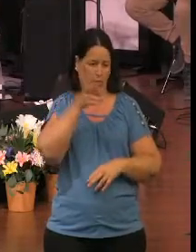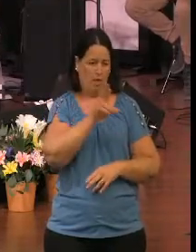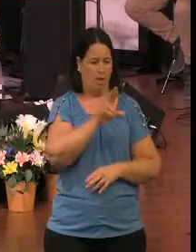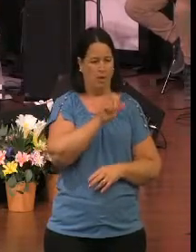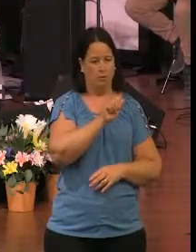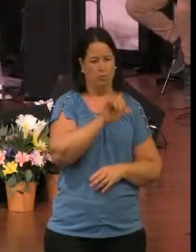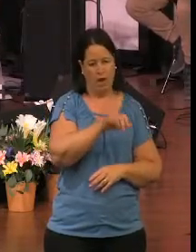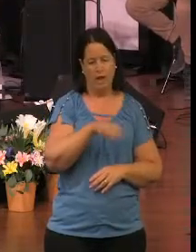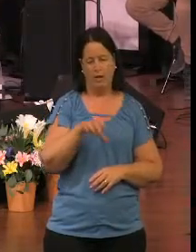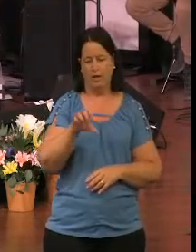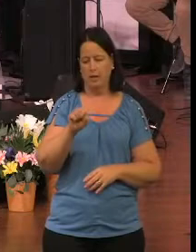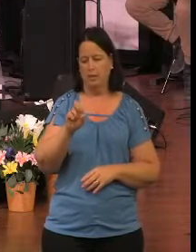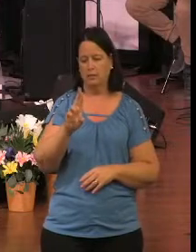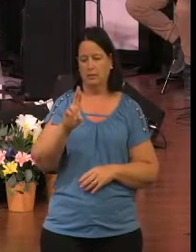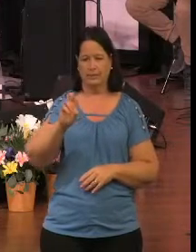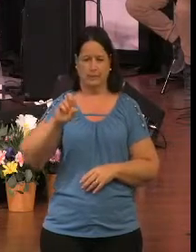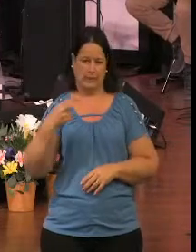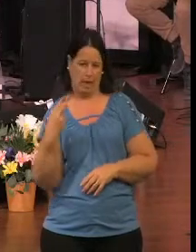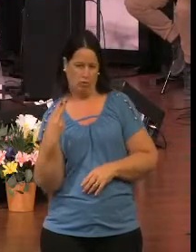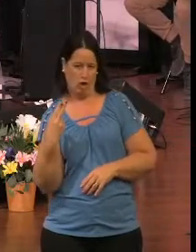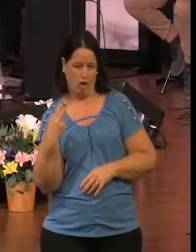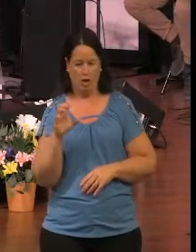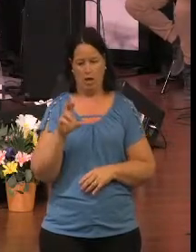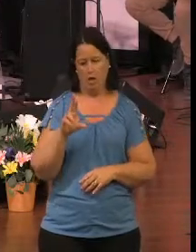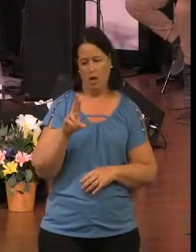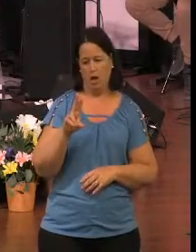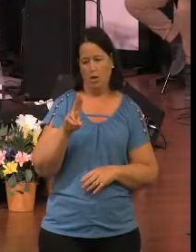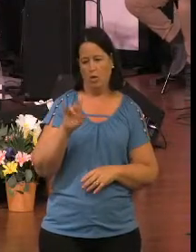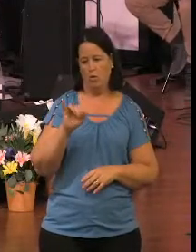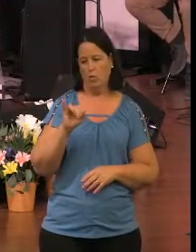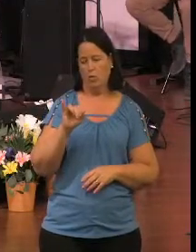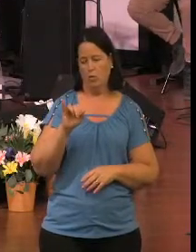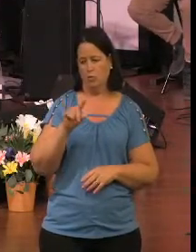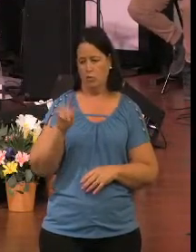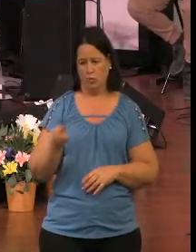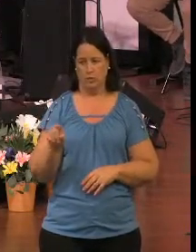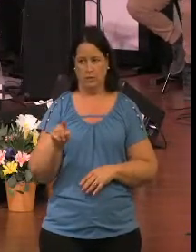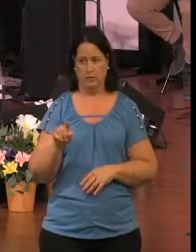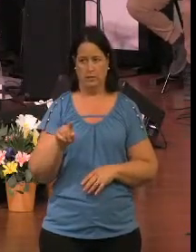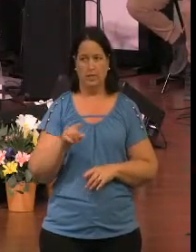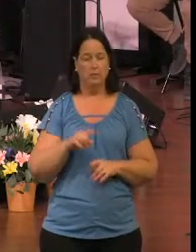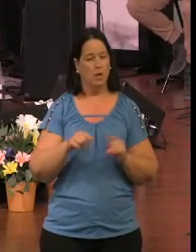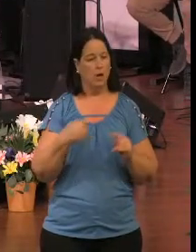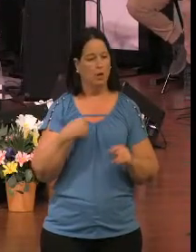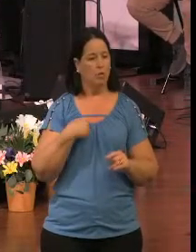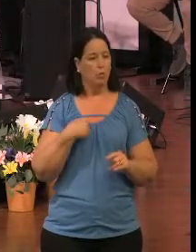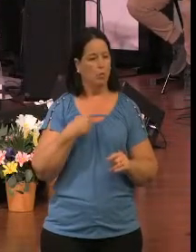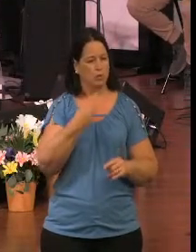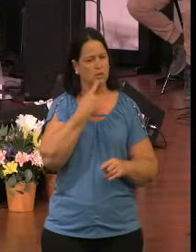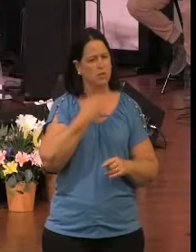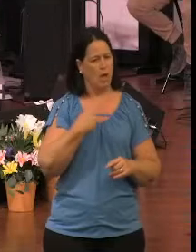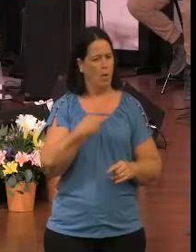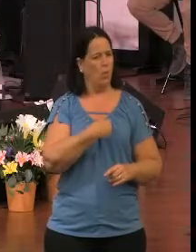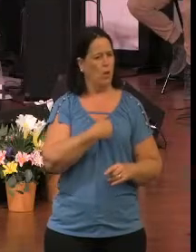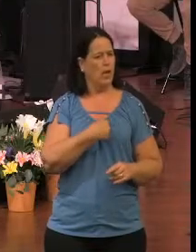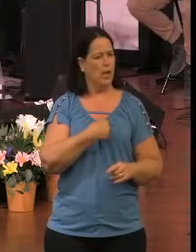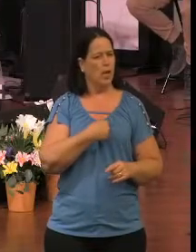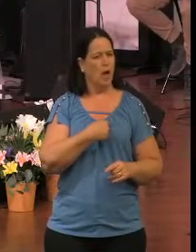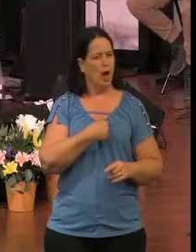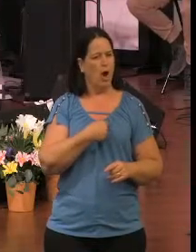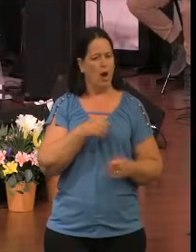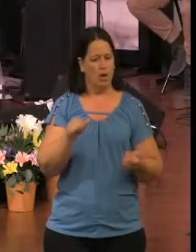say at Centerview, we're Christians with a big old giant capital C. We're Baptists with a lowercase b. Part of our baptistic